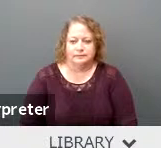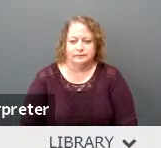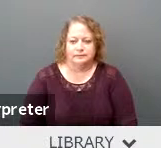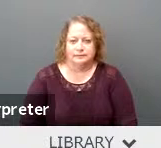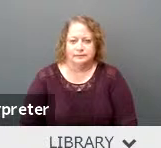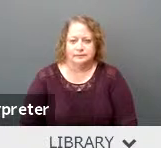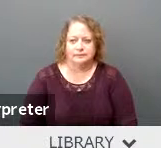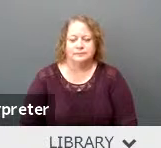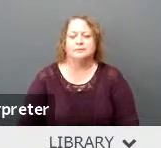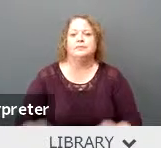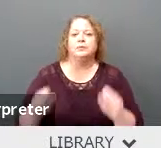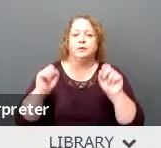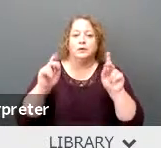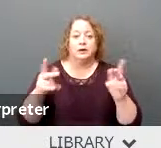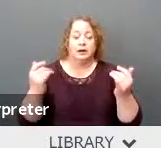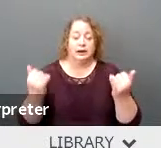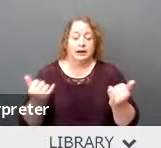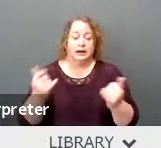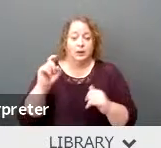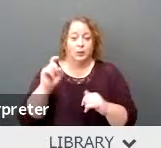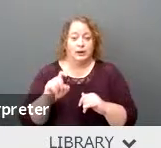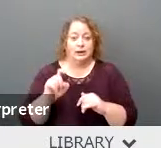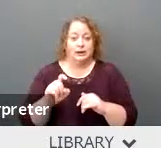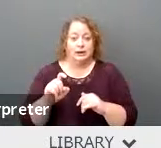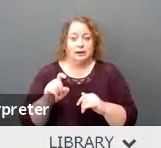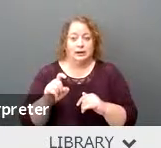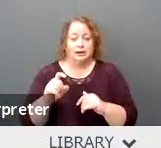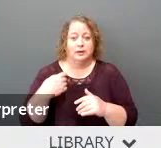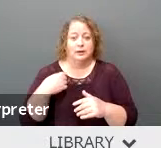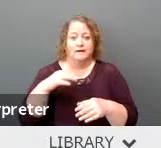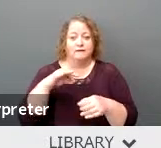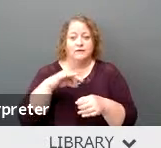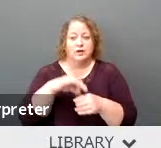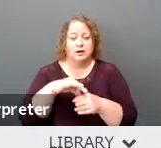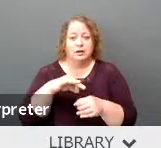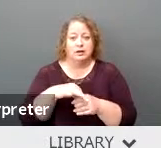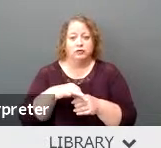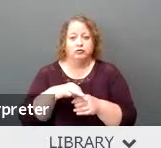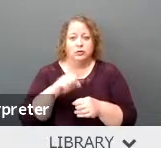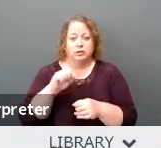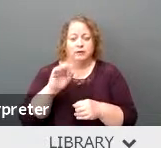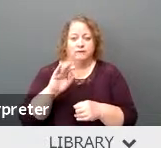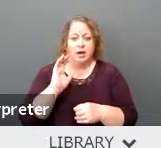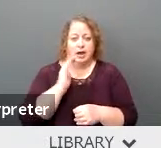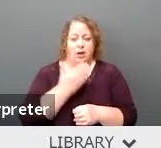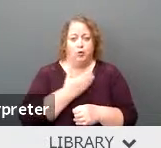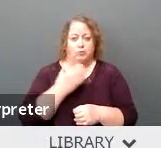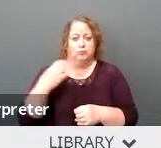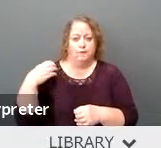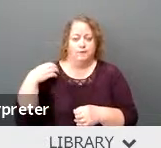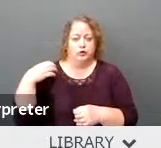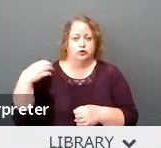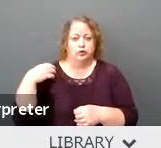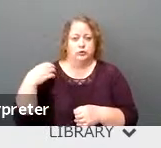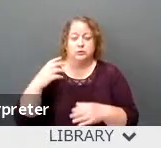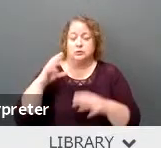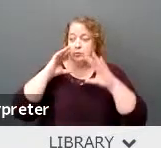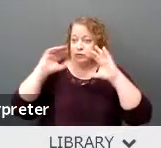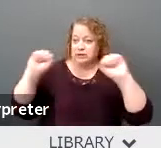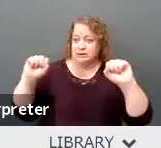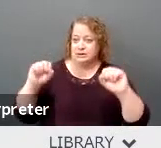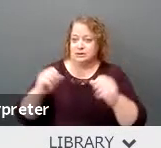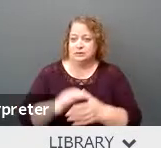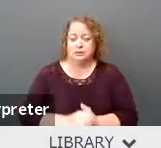All right, now we need to have an election of our officers. Election of